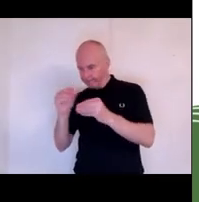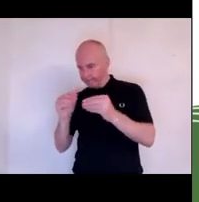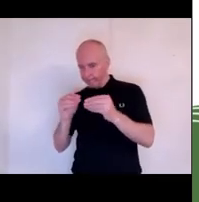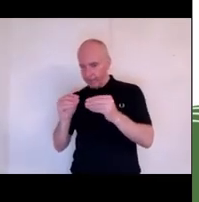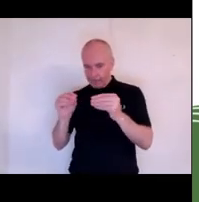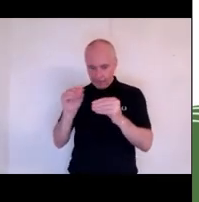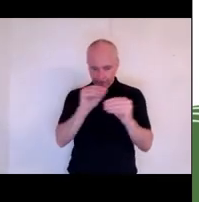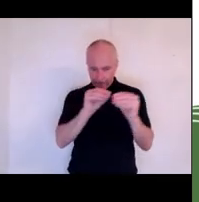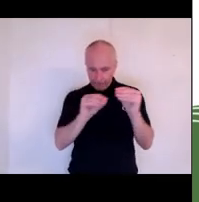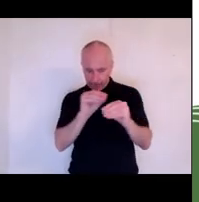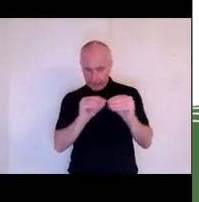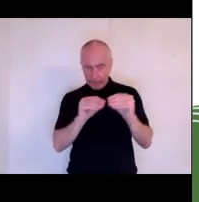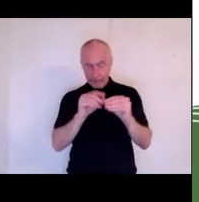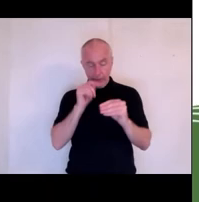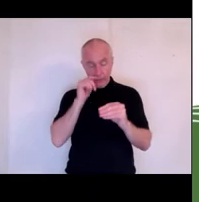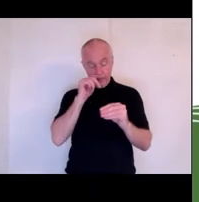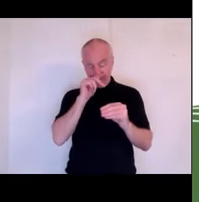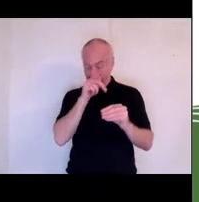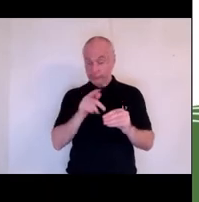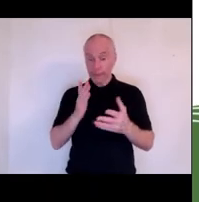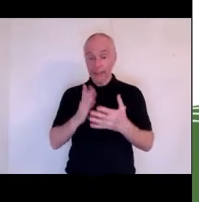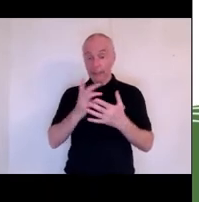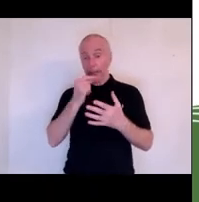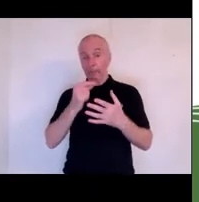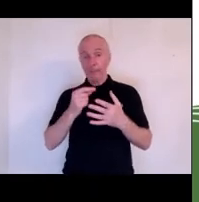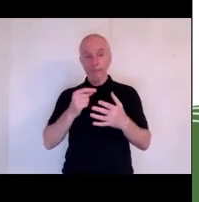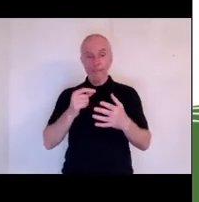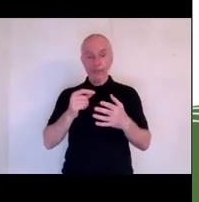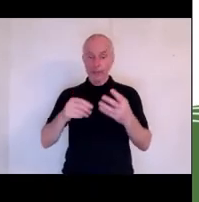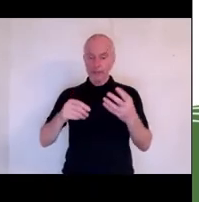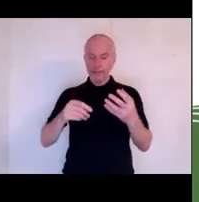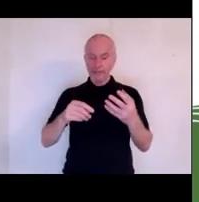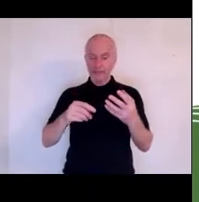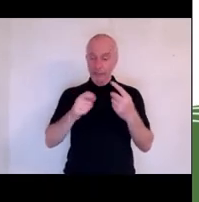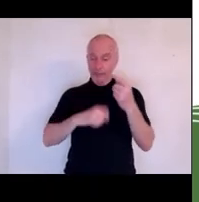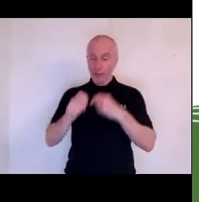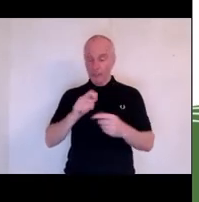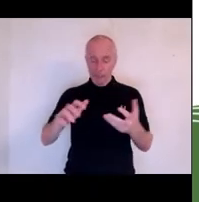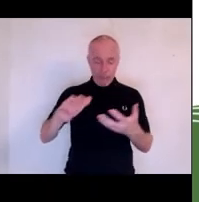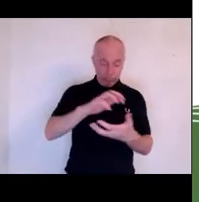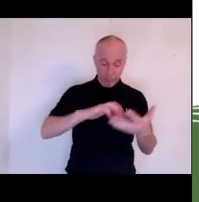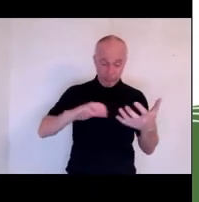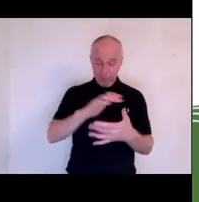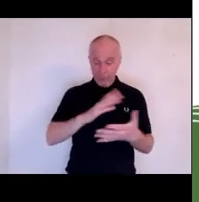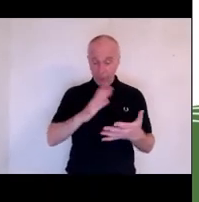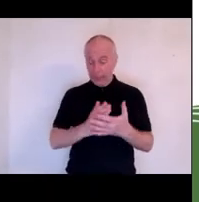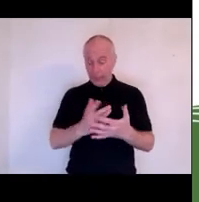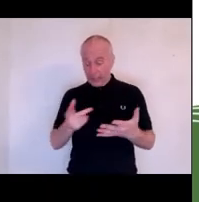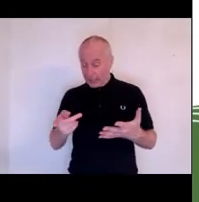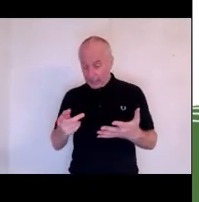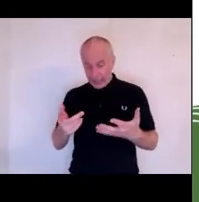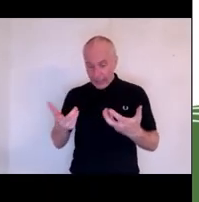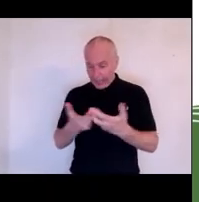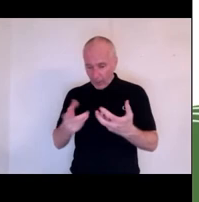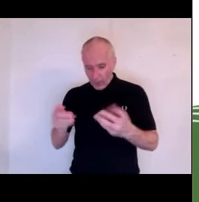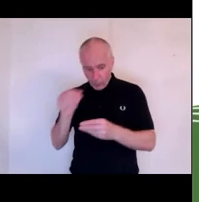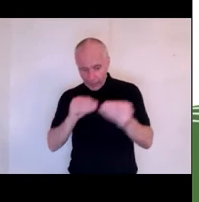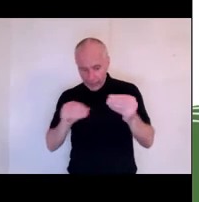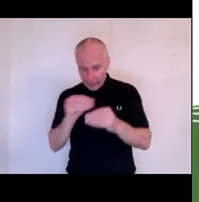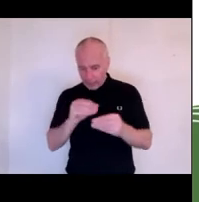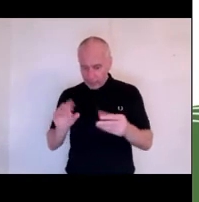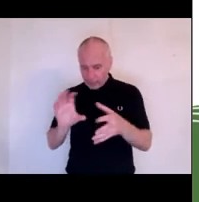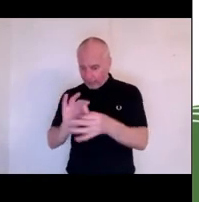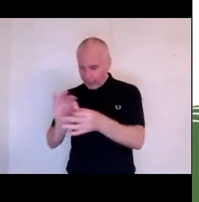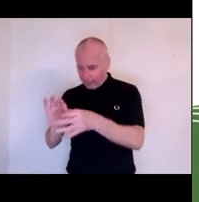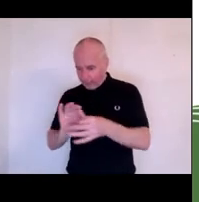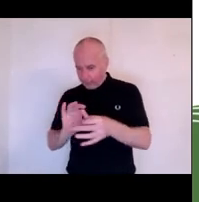a quite unwieldy process because they've got to understand how all these different interactions fit together and interact with